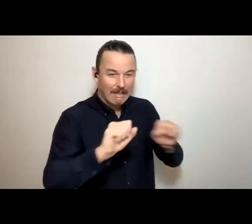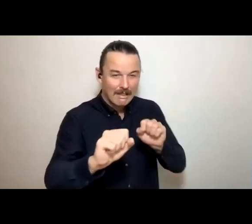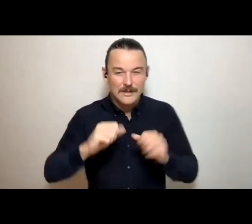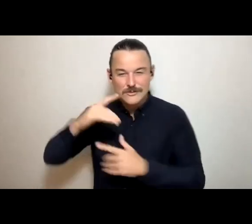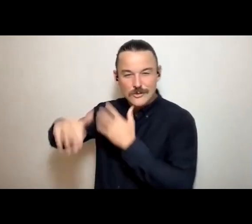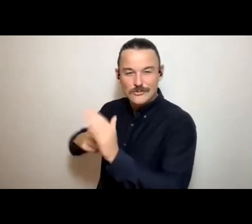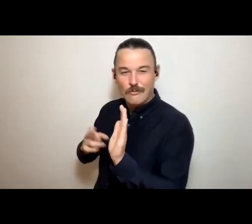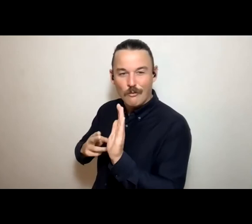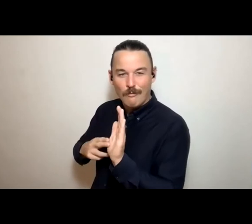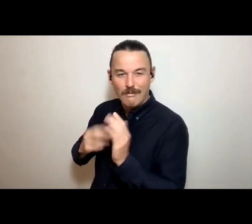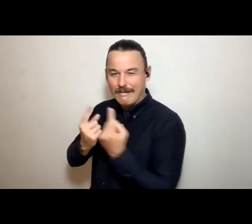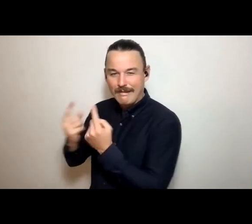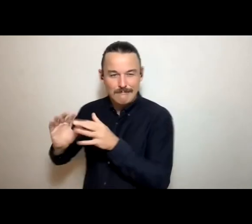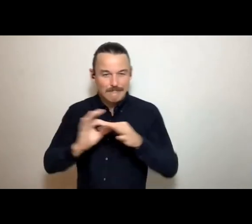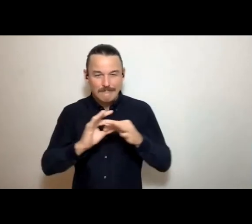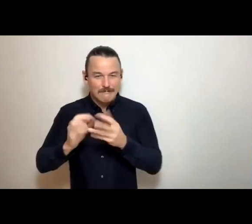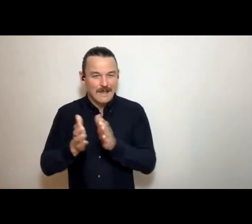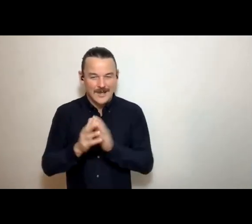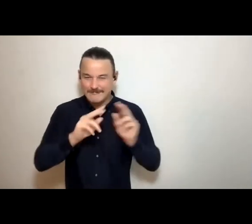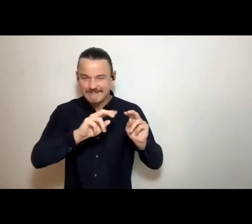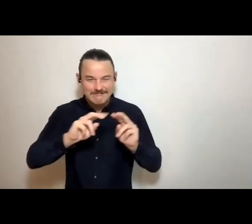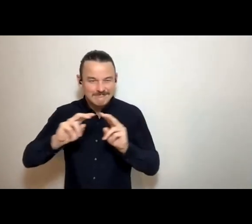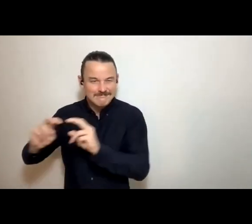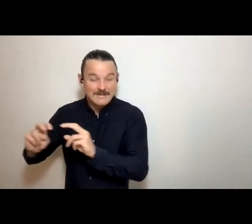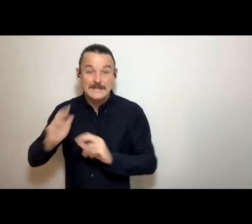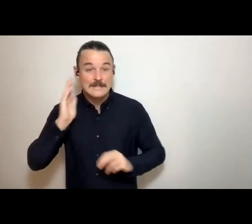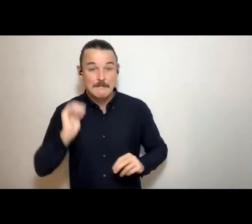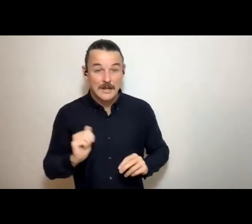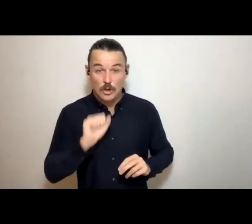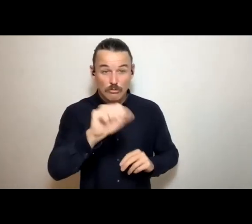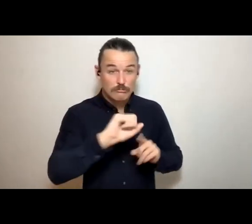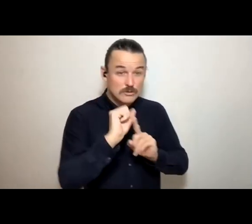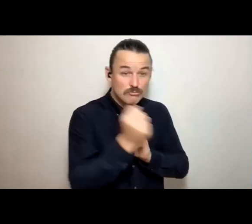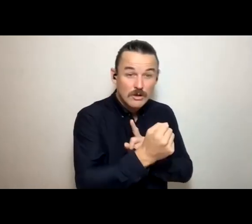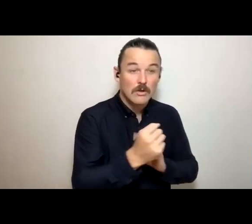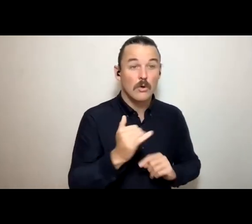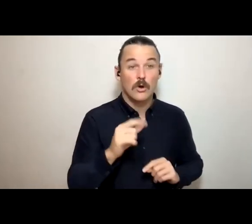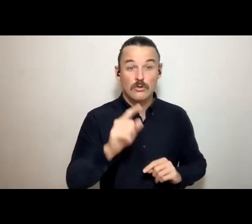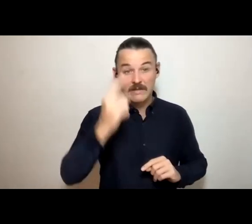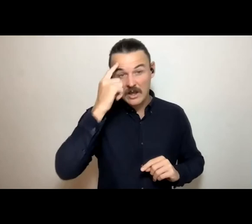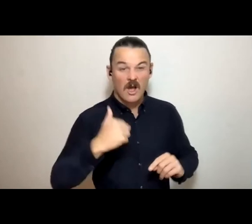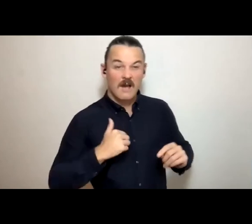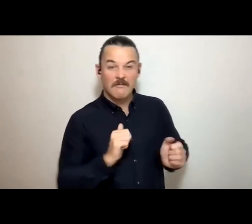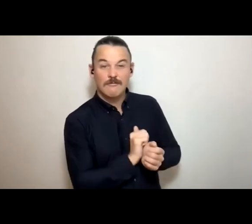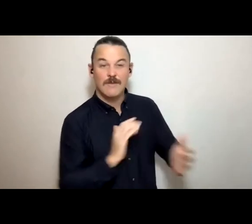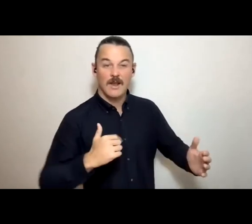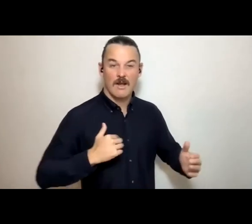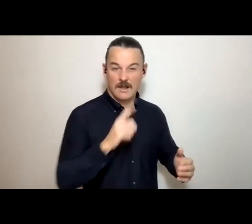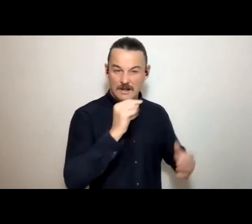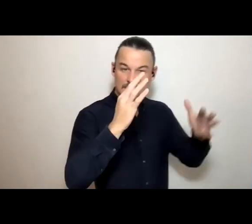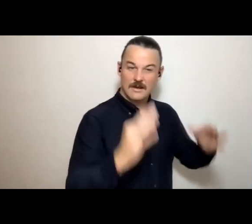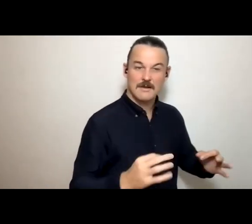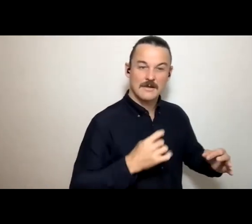personal your circumstances, no matter how much you think you have freedom or agency, no matter how much control